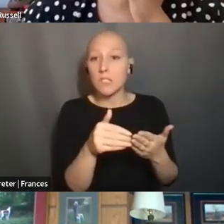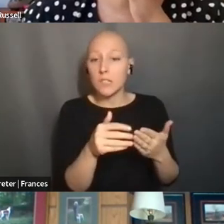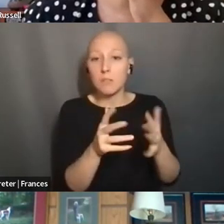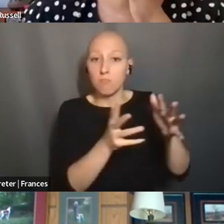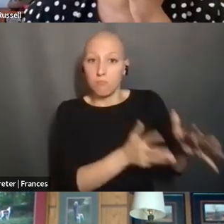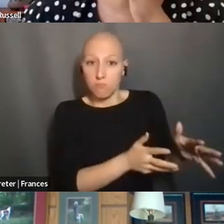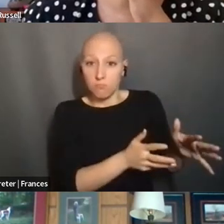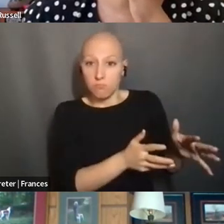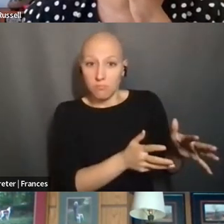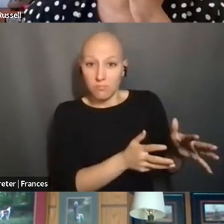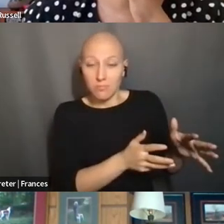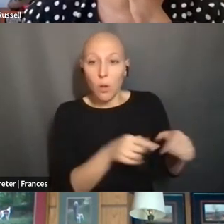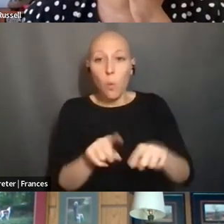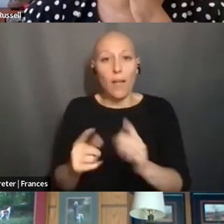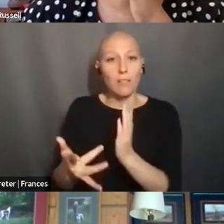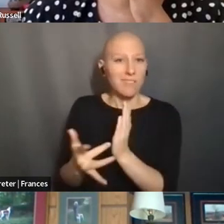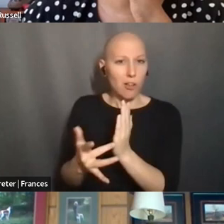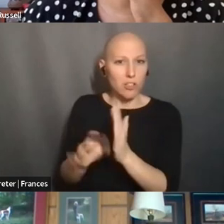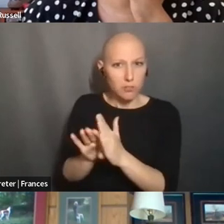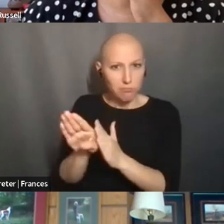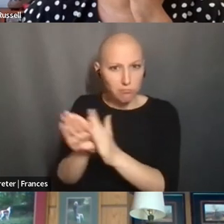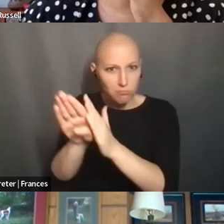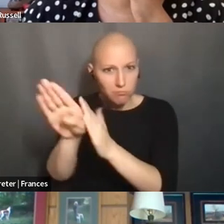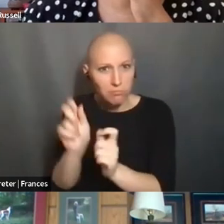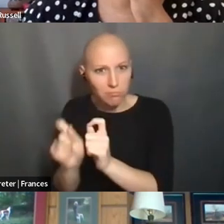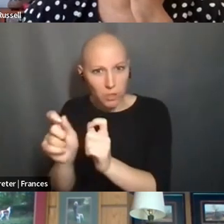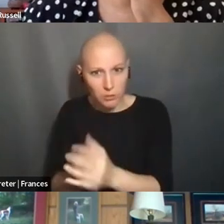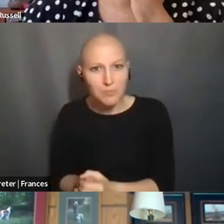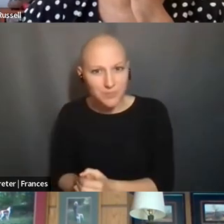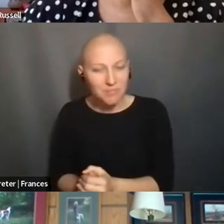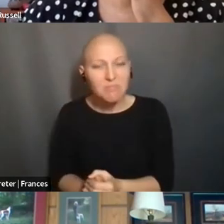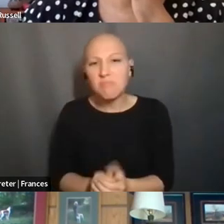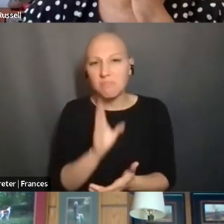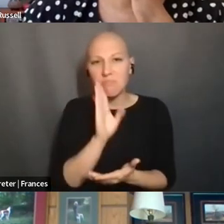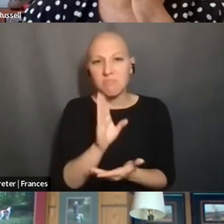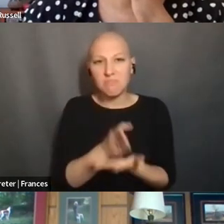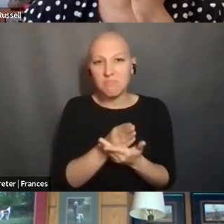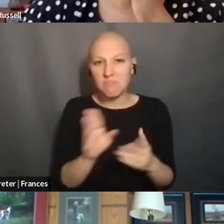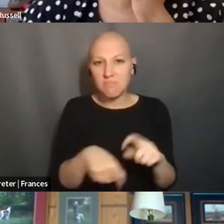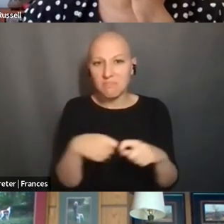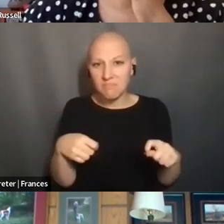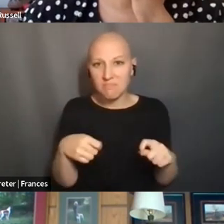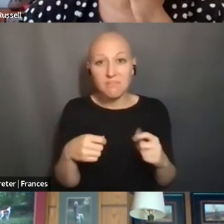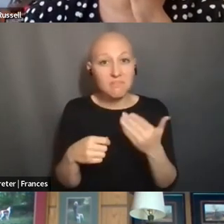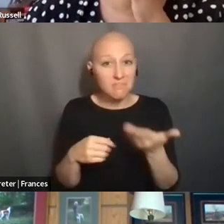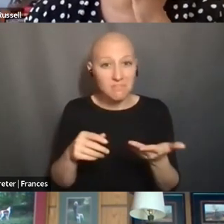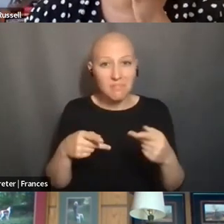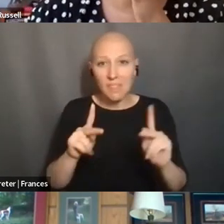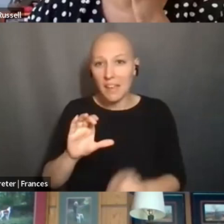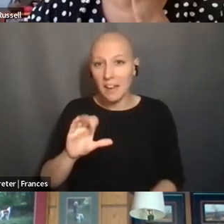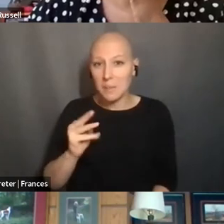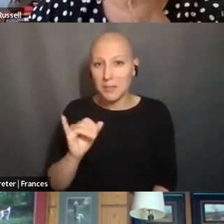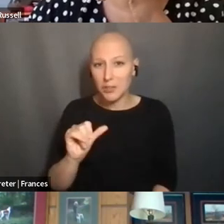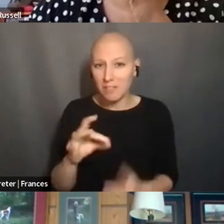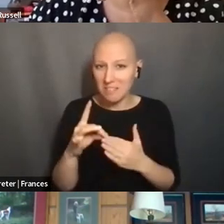technologies themselves continue to develop. So I will stop there and let Camisha lead us on.